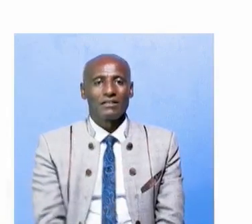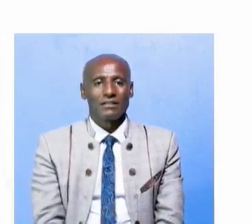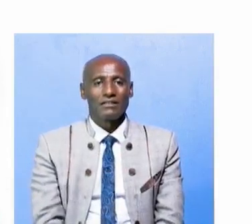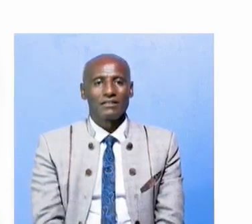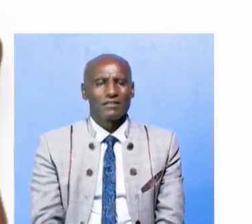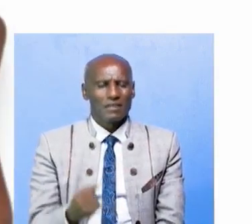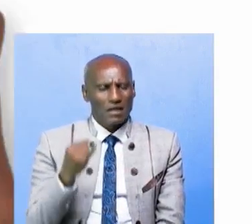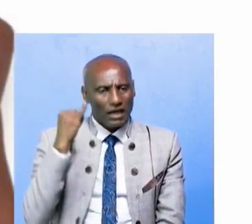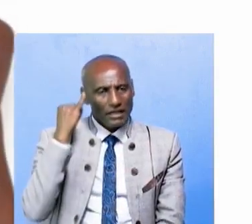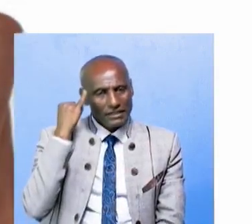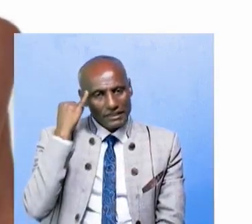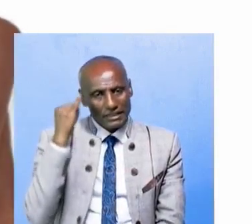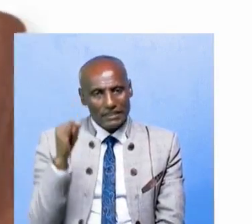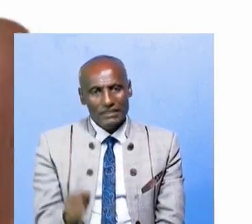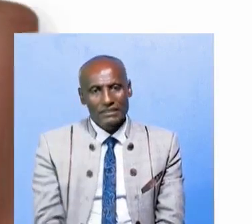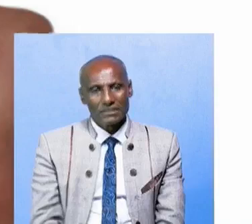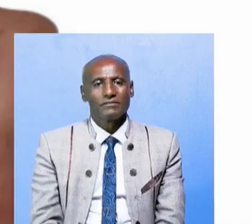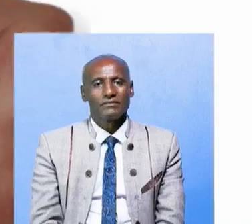think